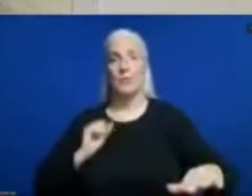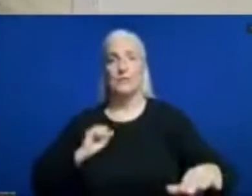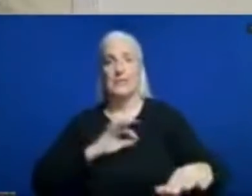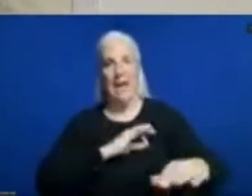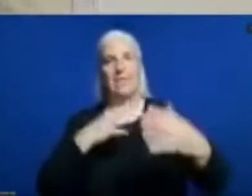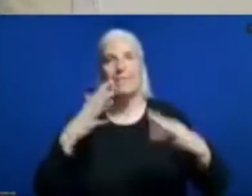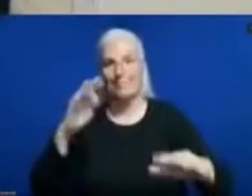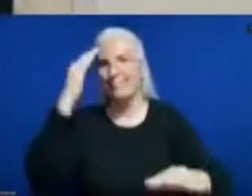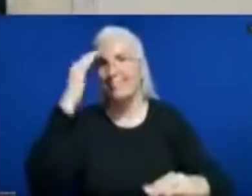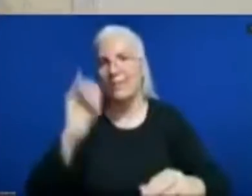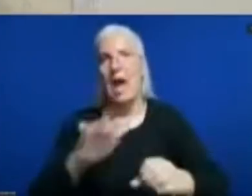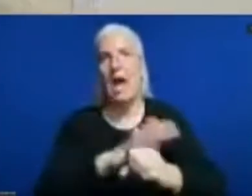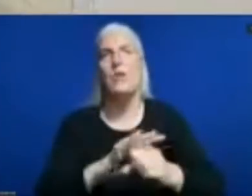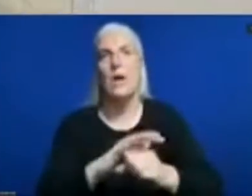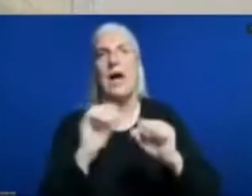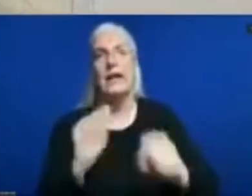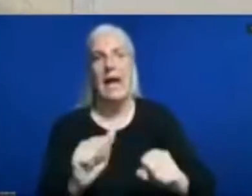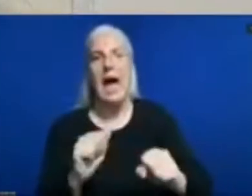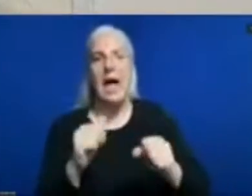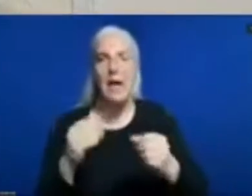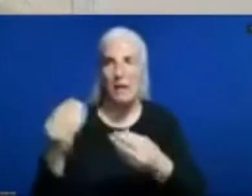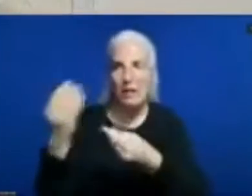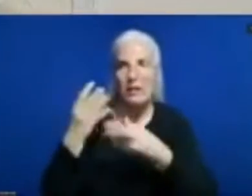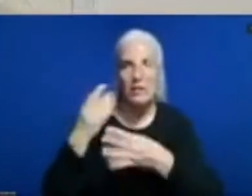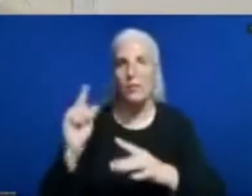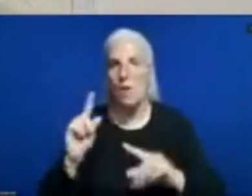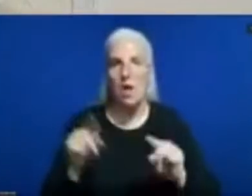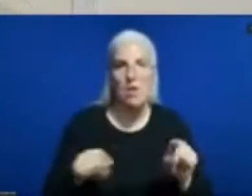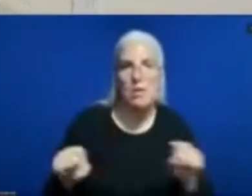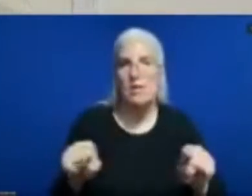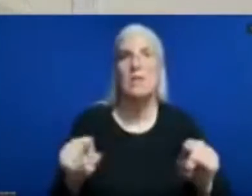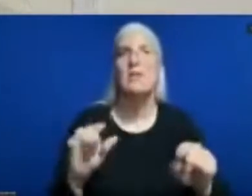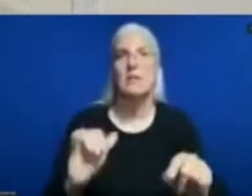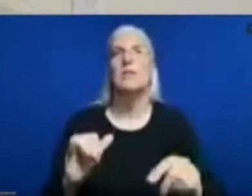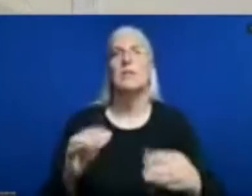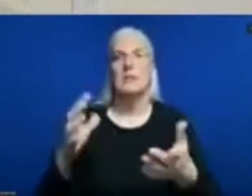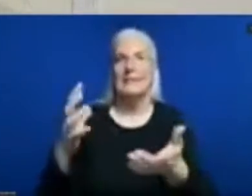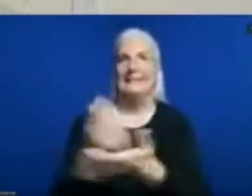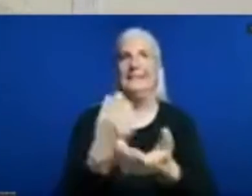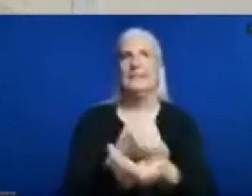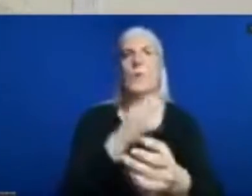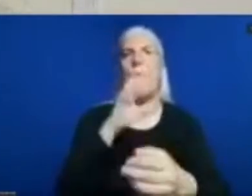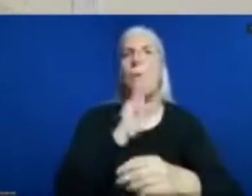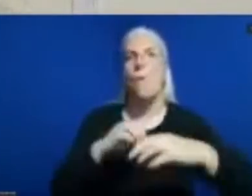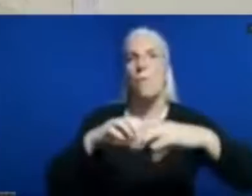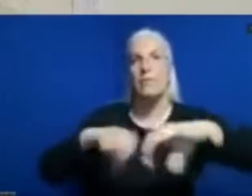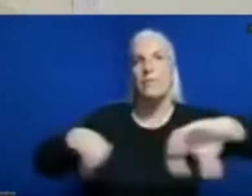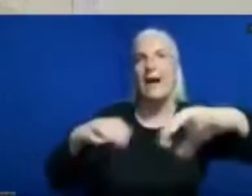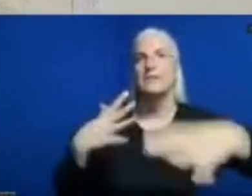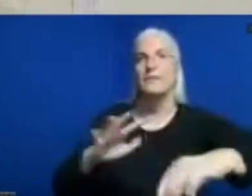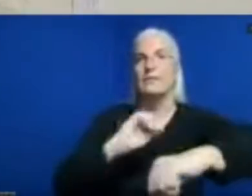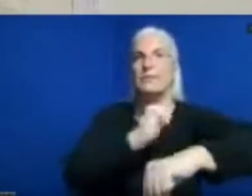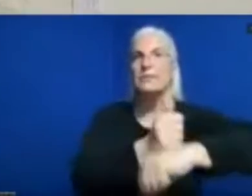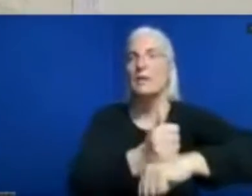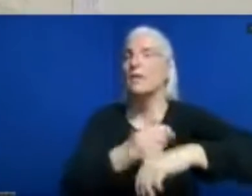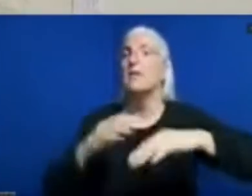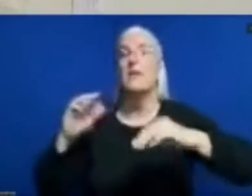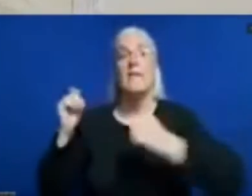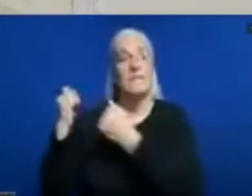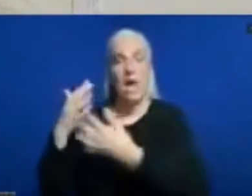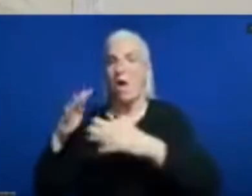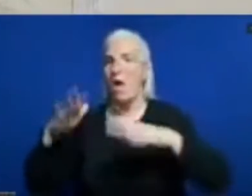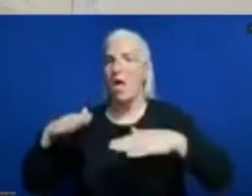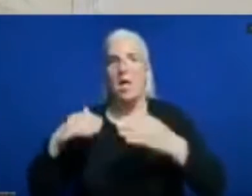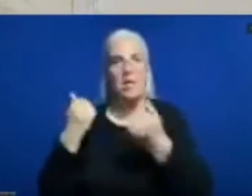control lines, and we've been able to successfully keep it out of the drainages. There have been a little bit into the Cheney Creek drainage, but with the